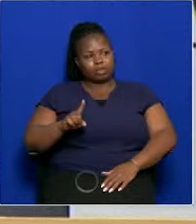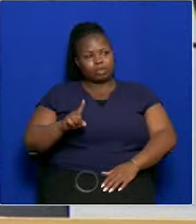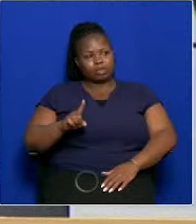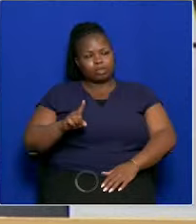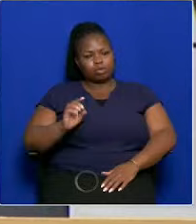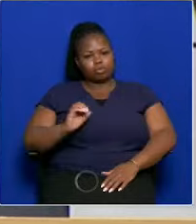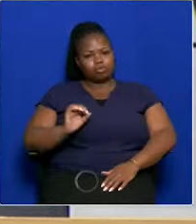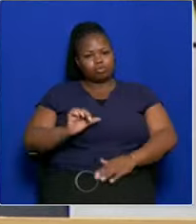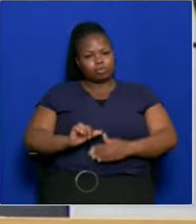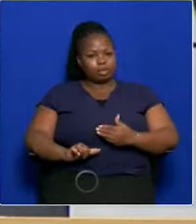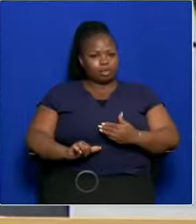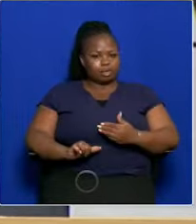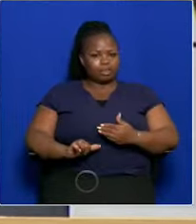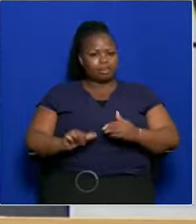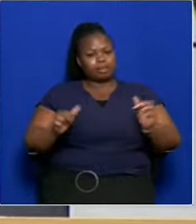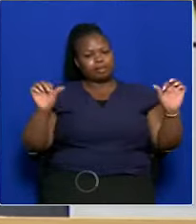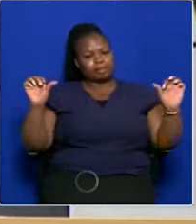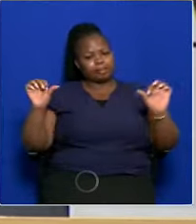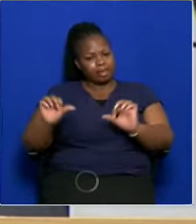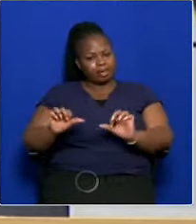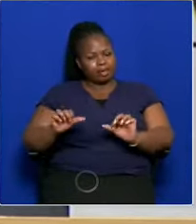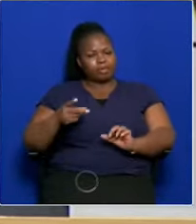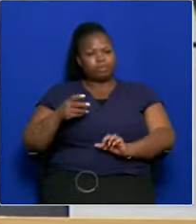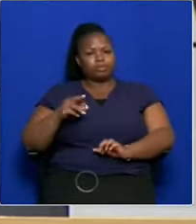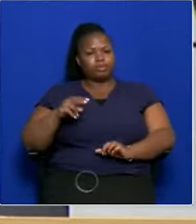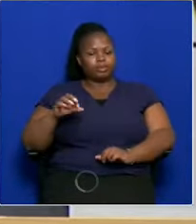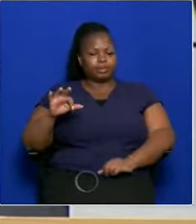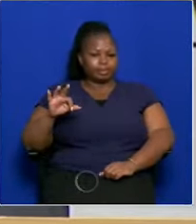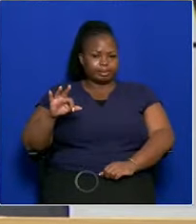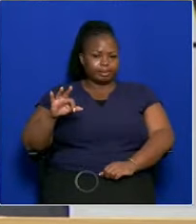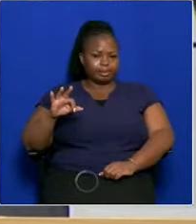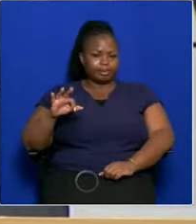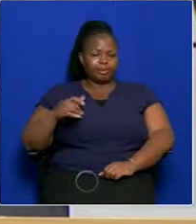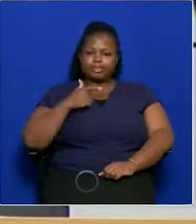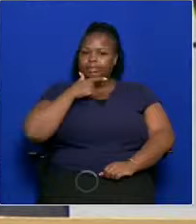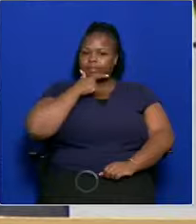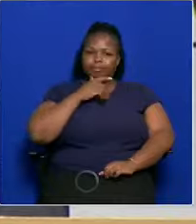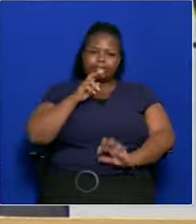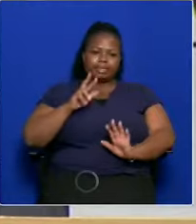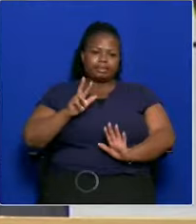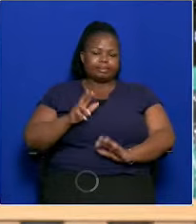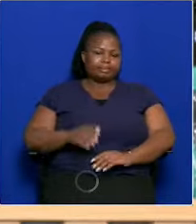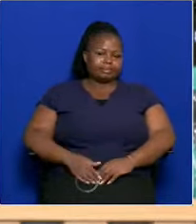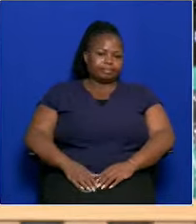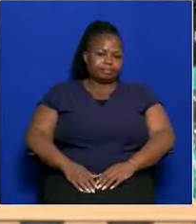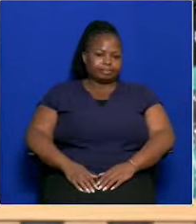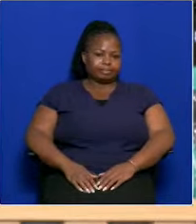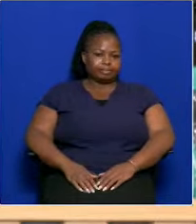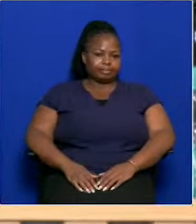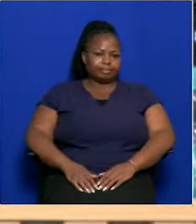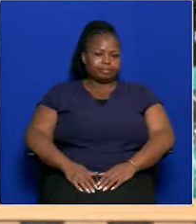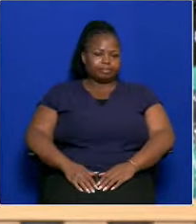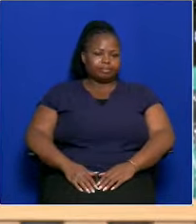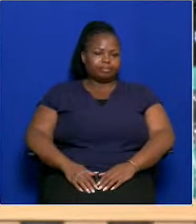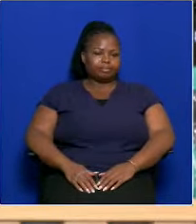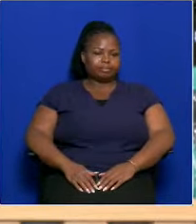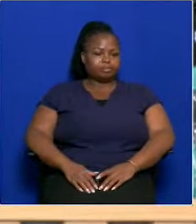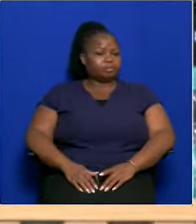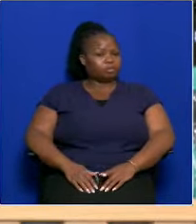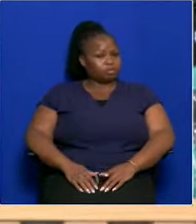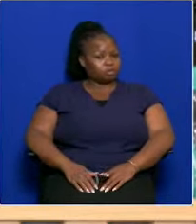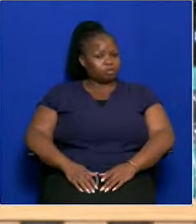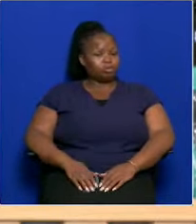and came back 2023, December 18. So in 2023,